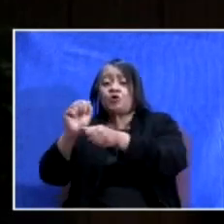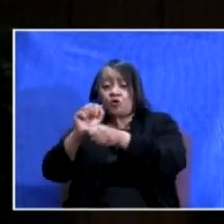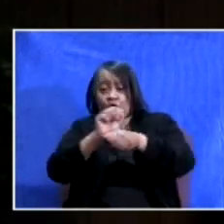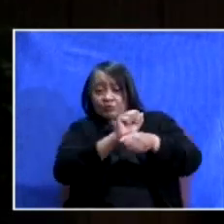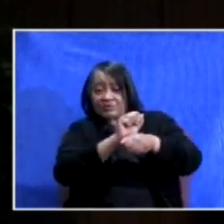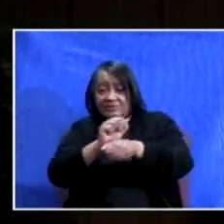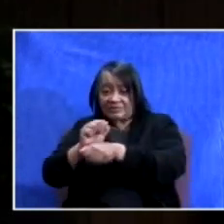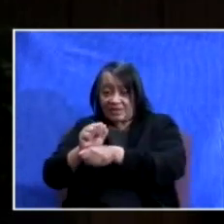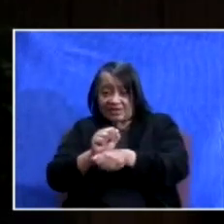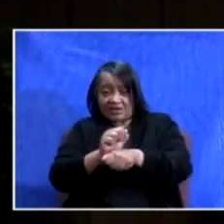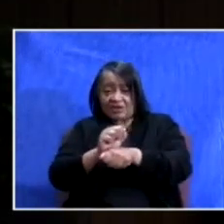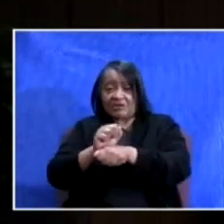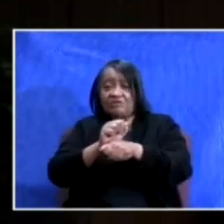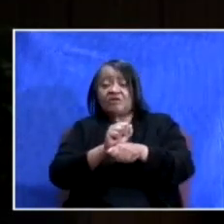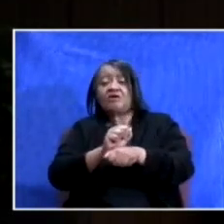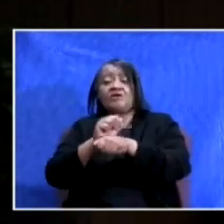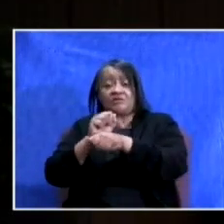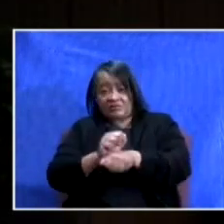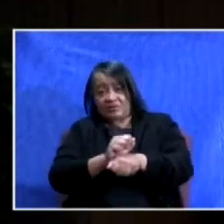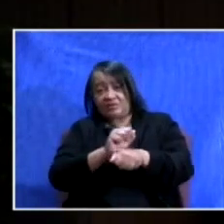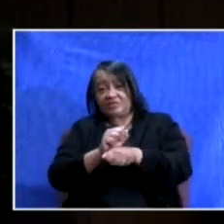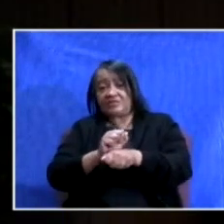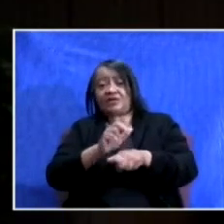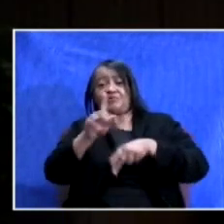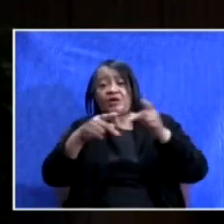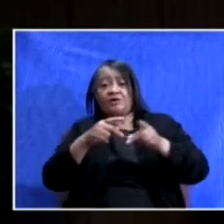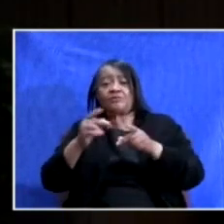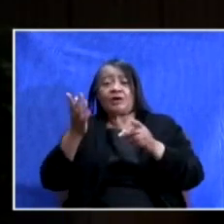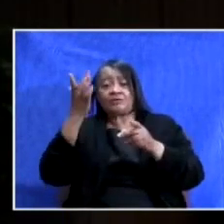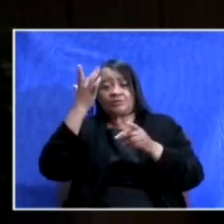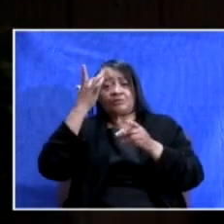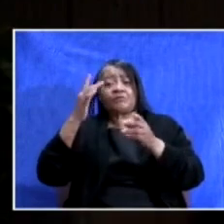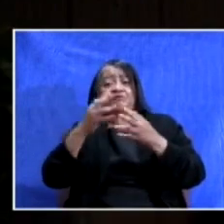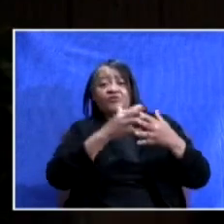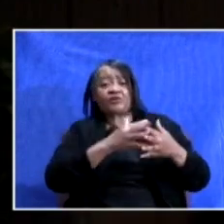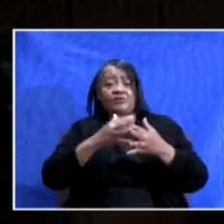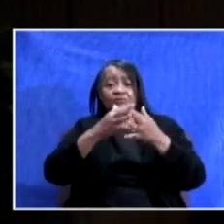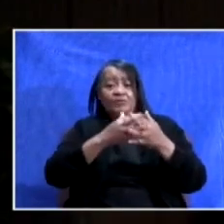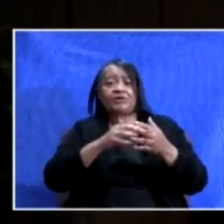country, because America is not about